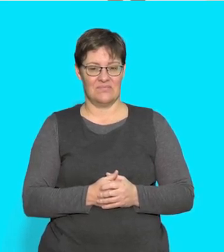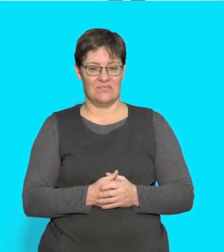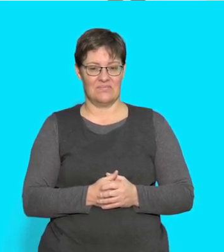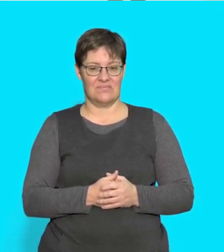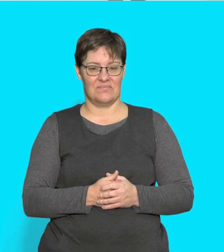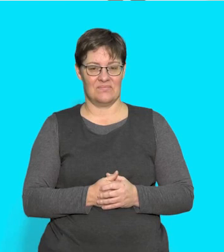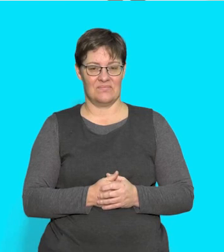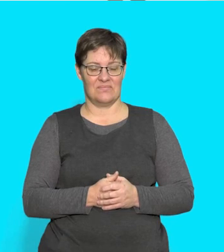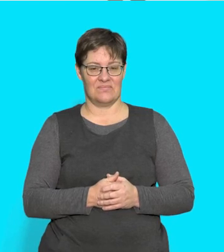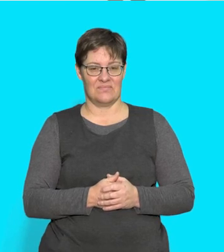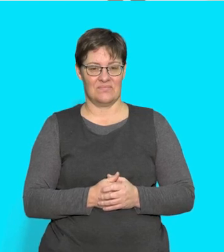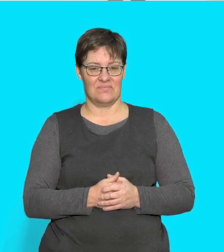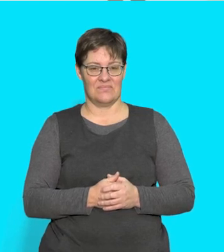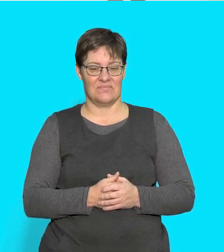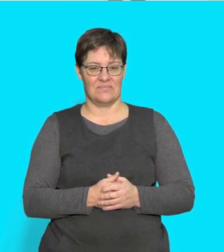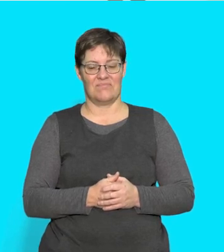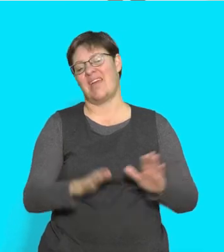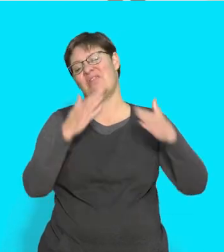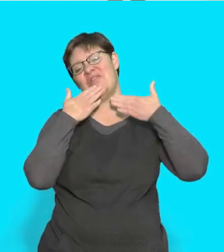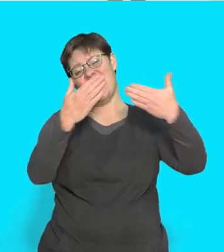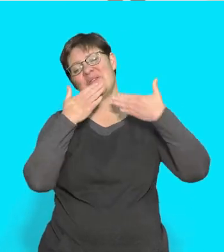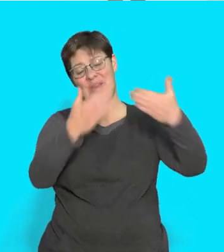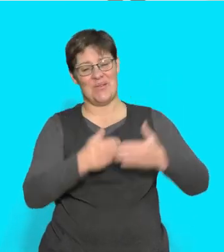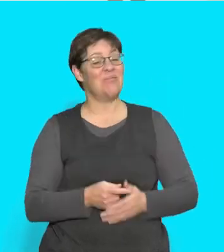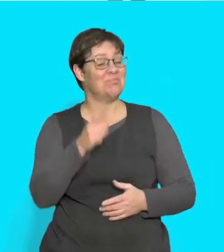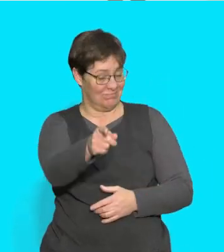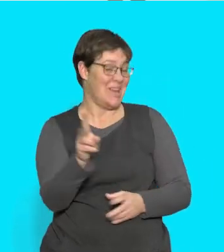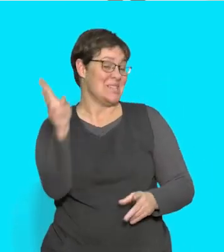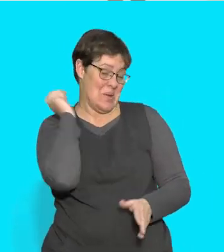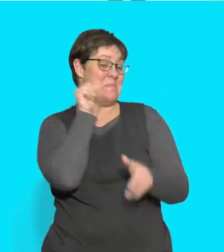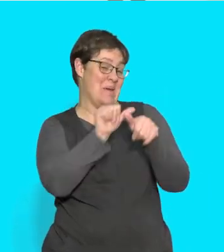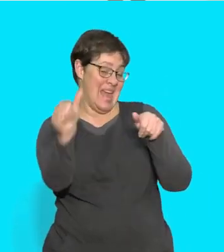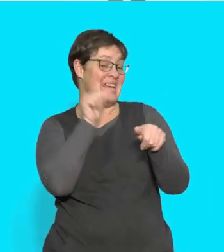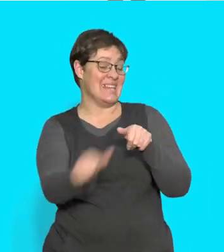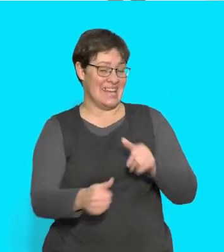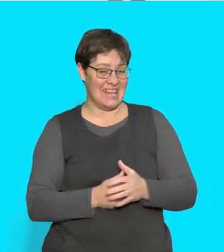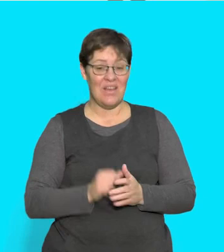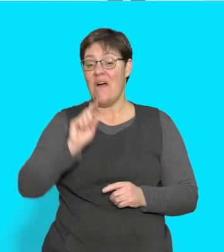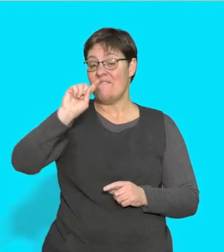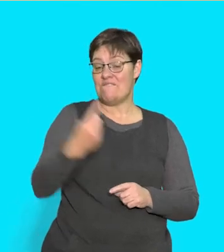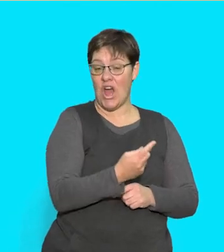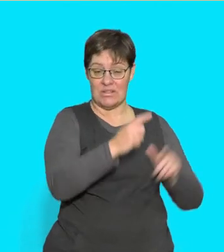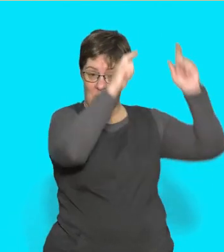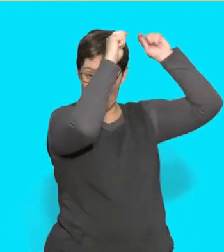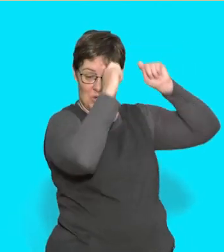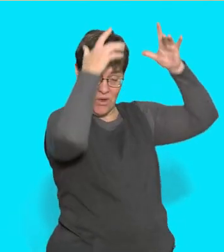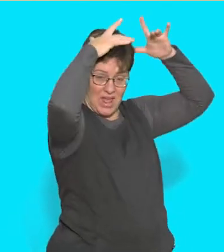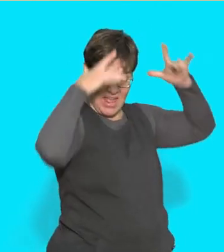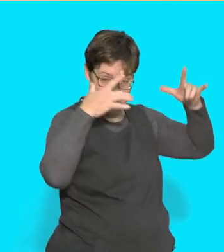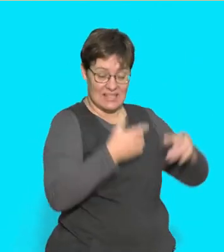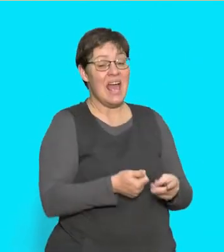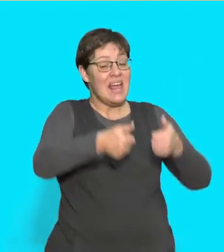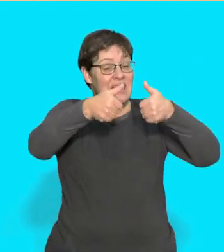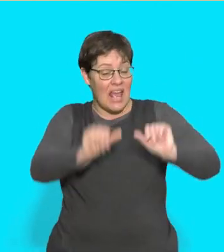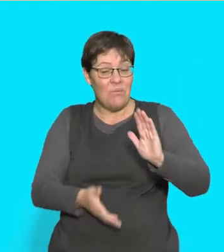Thank you. That sounds better. First we put on our hats. Then